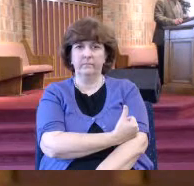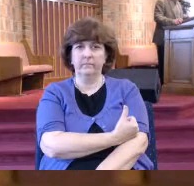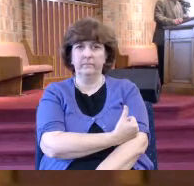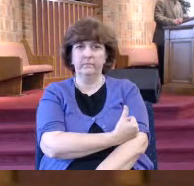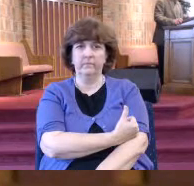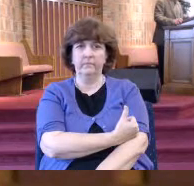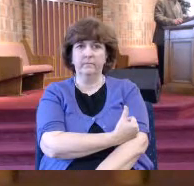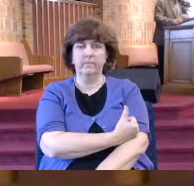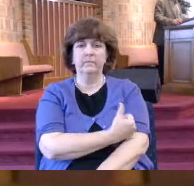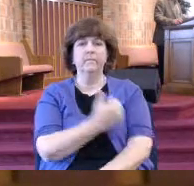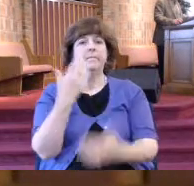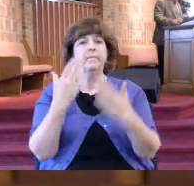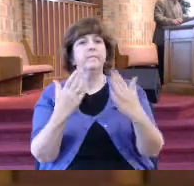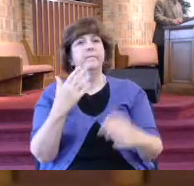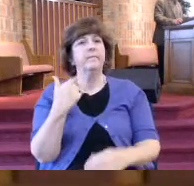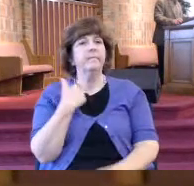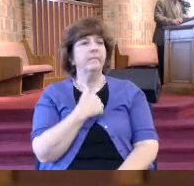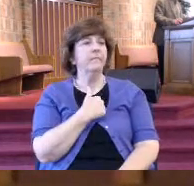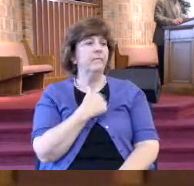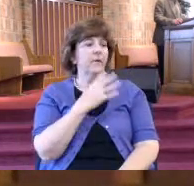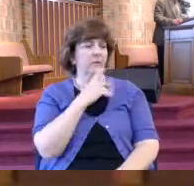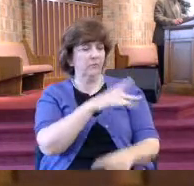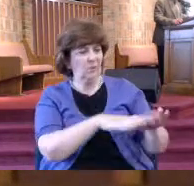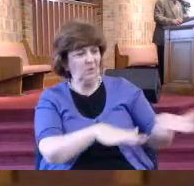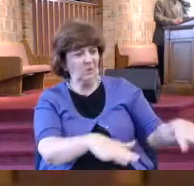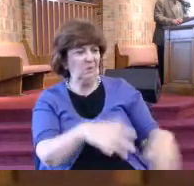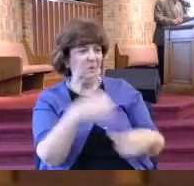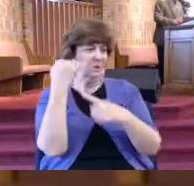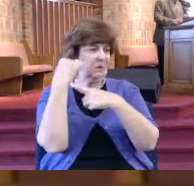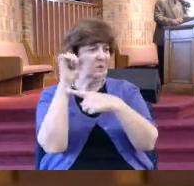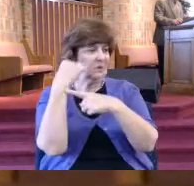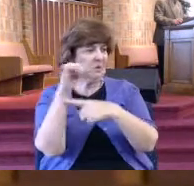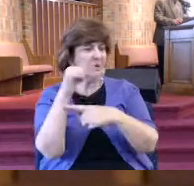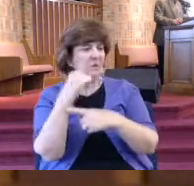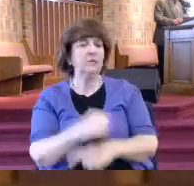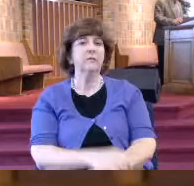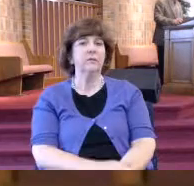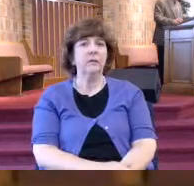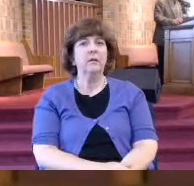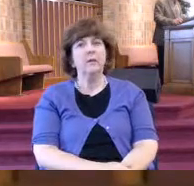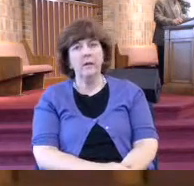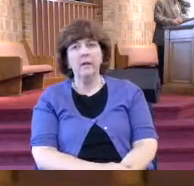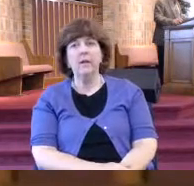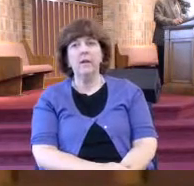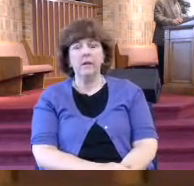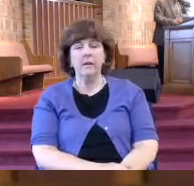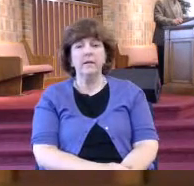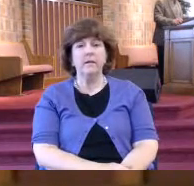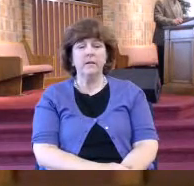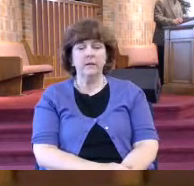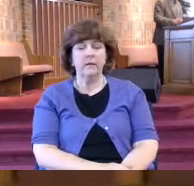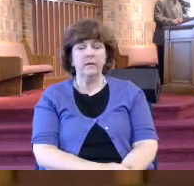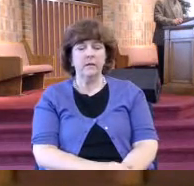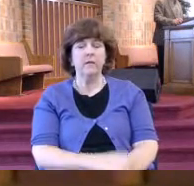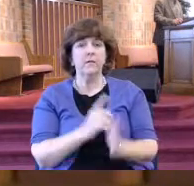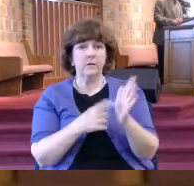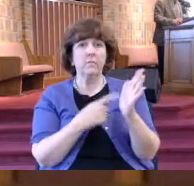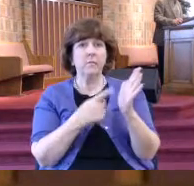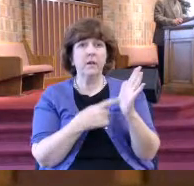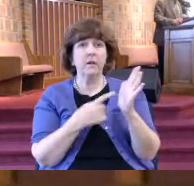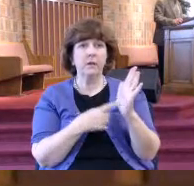find ourselves talking about rebellious children. And there is certainly the case that there are